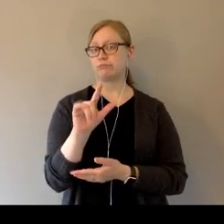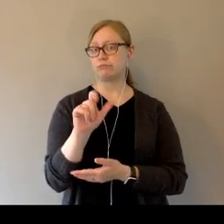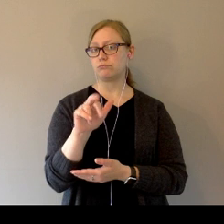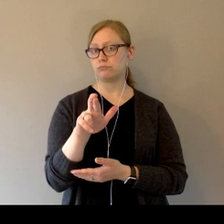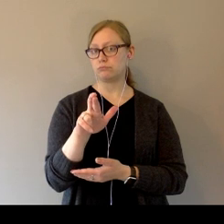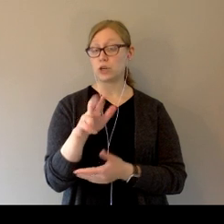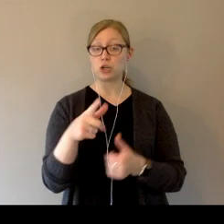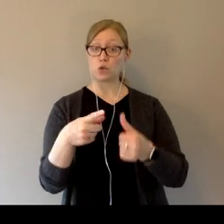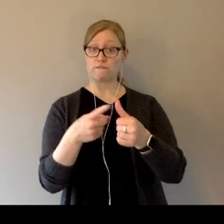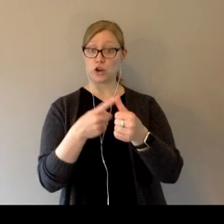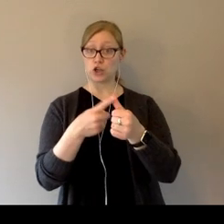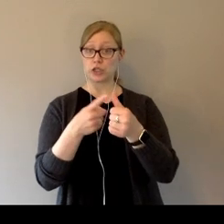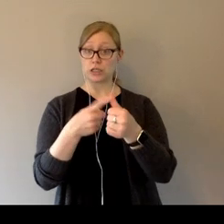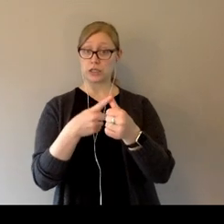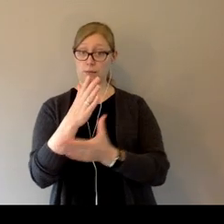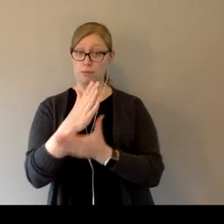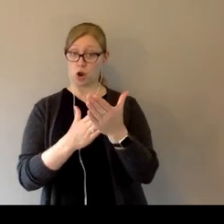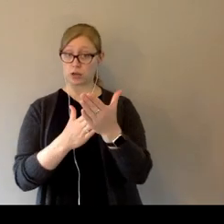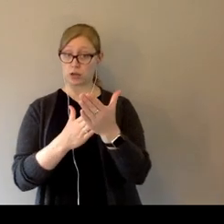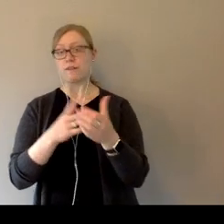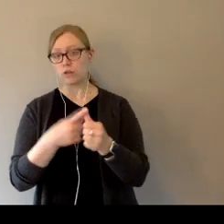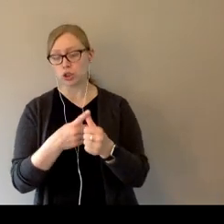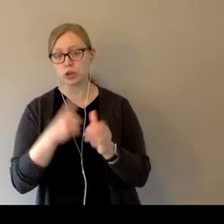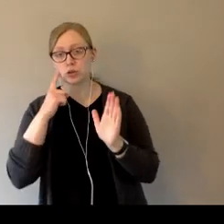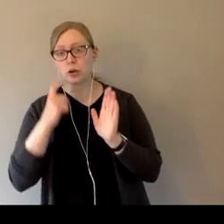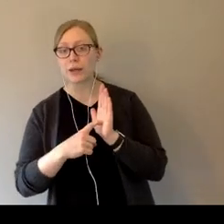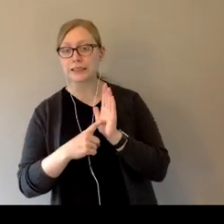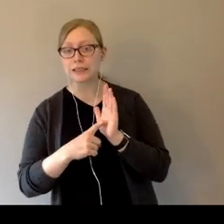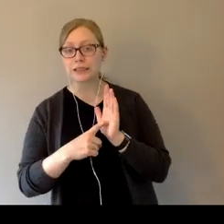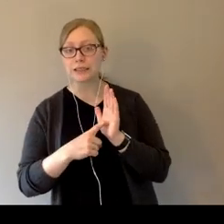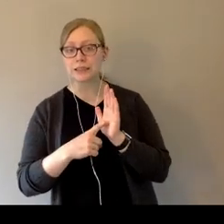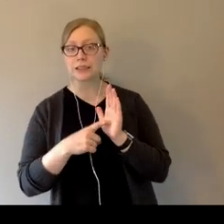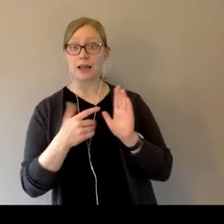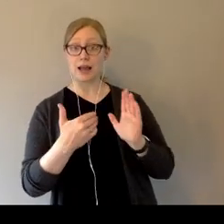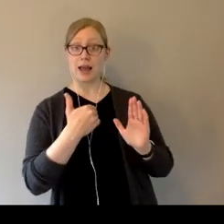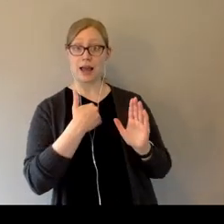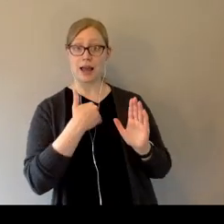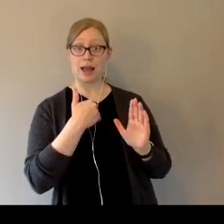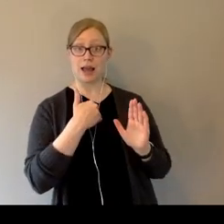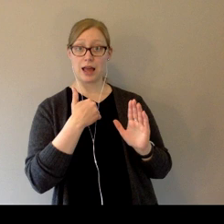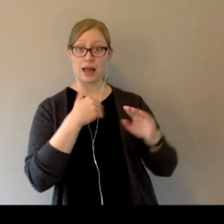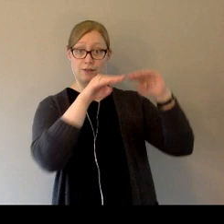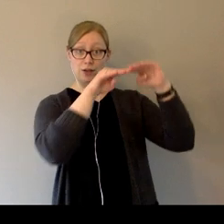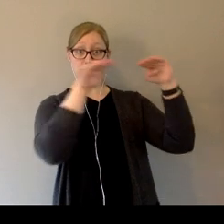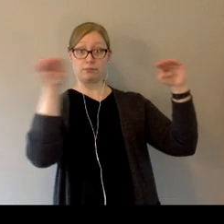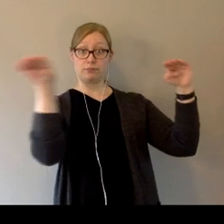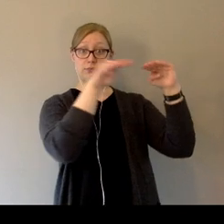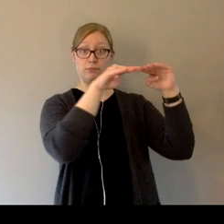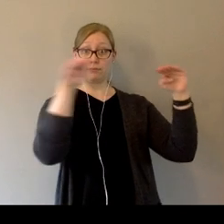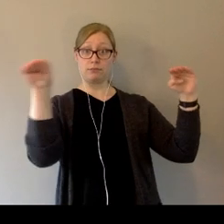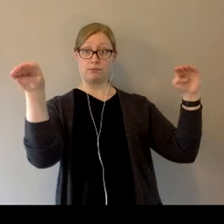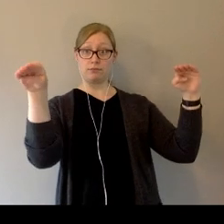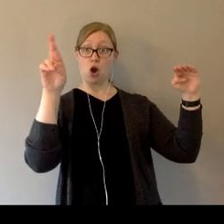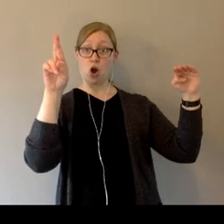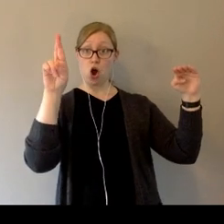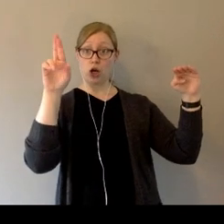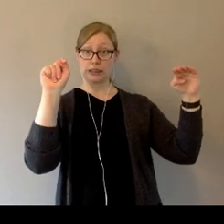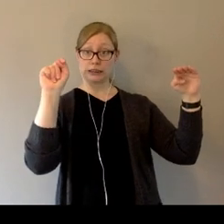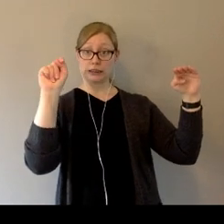the first thing to notice is that we have this transversal RT, and it crosses the